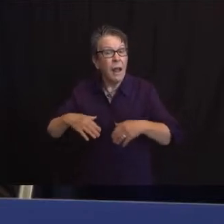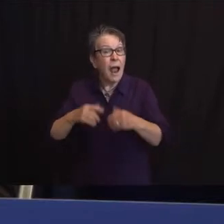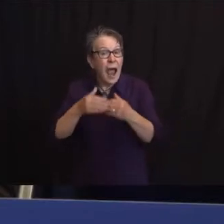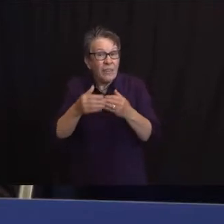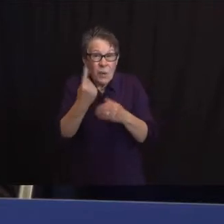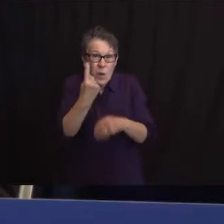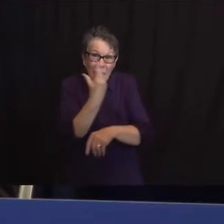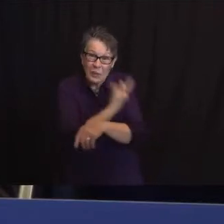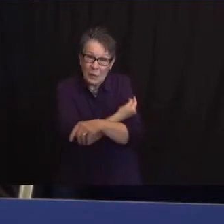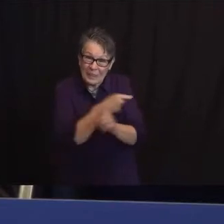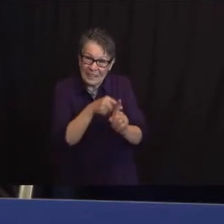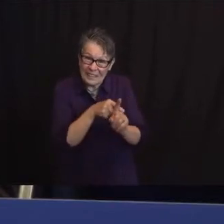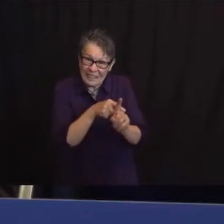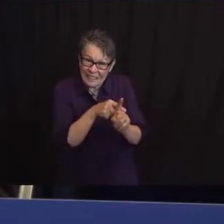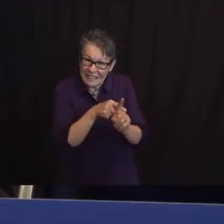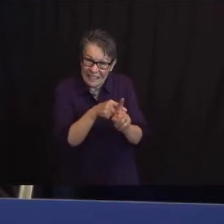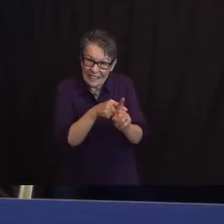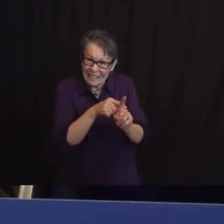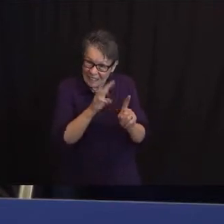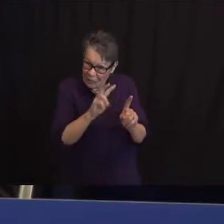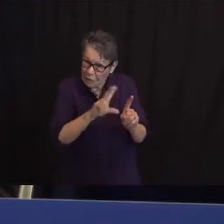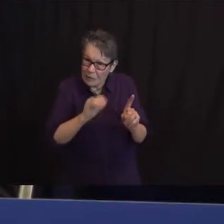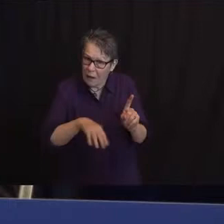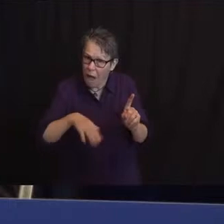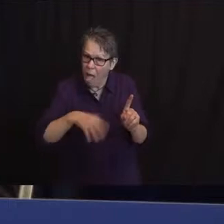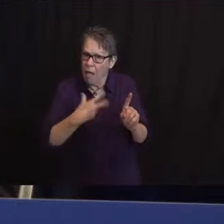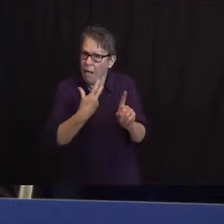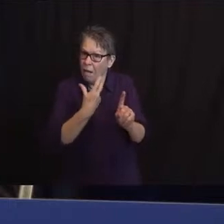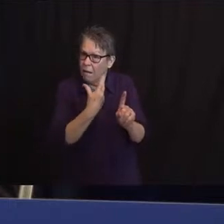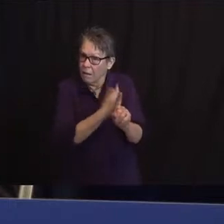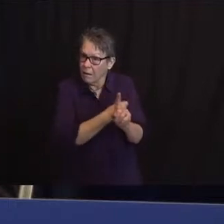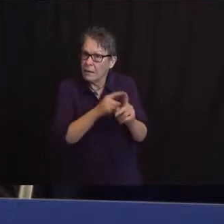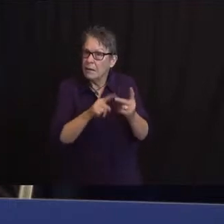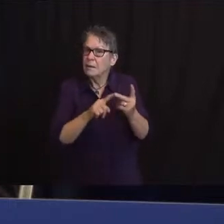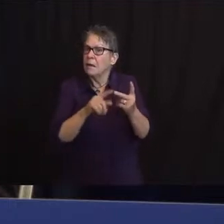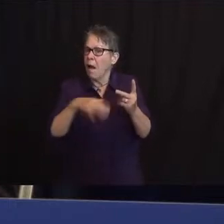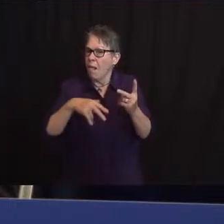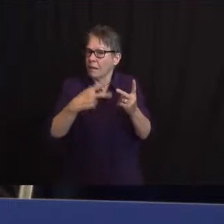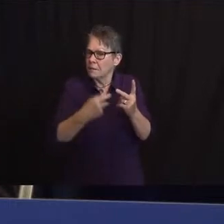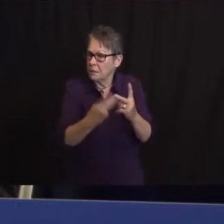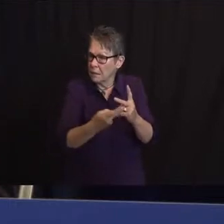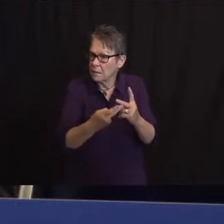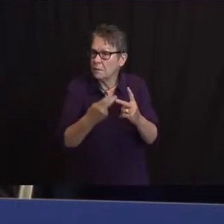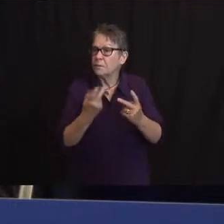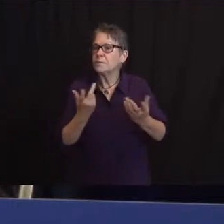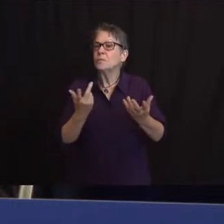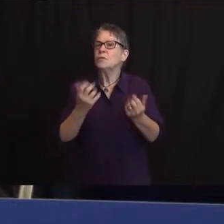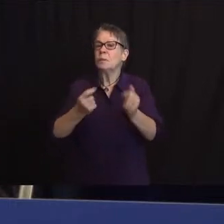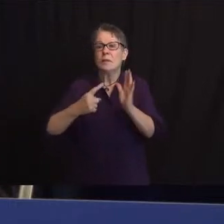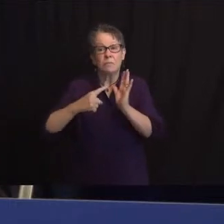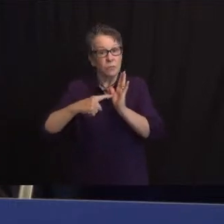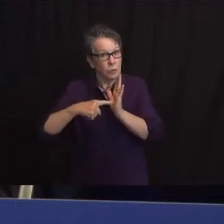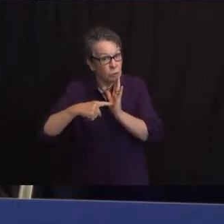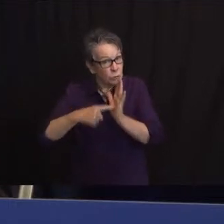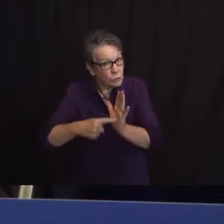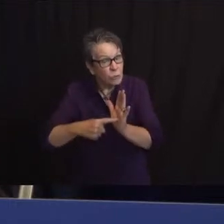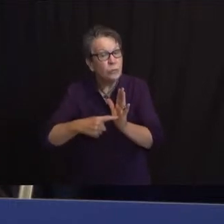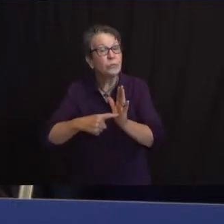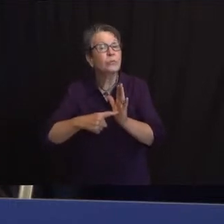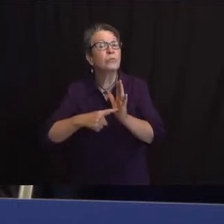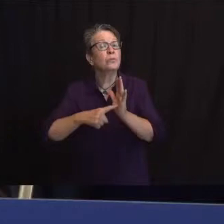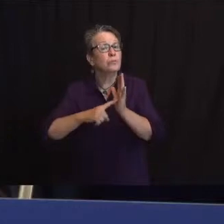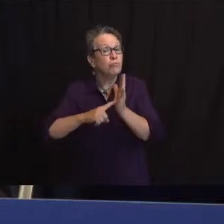study, conducted by the Yale School of Public Health and the Connecticut Department of Health and CDC, demonstrates that this vaccine